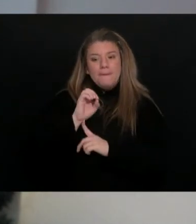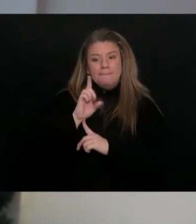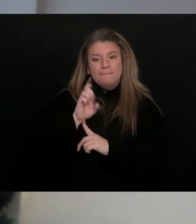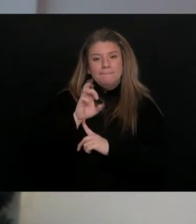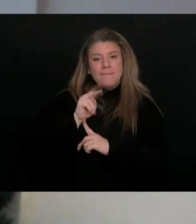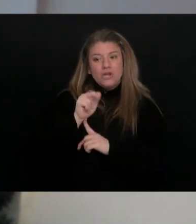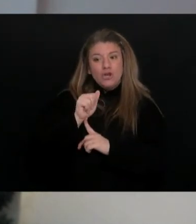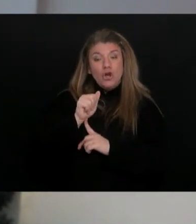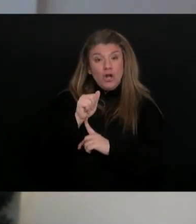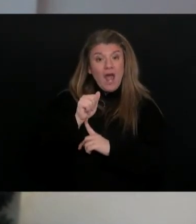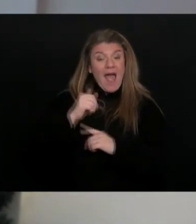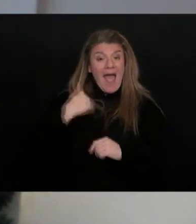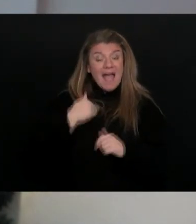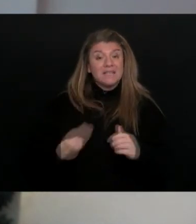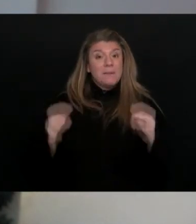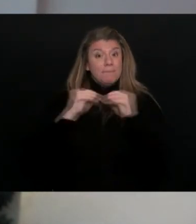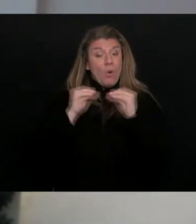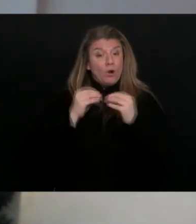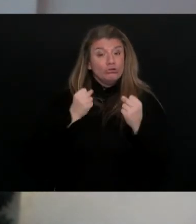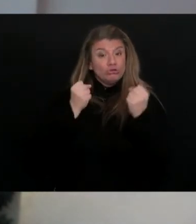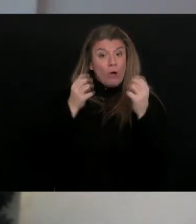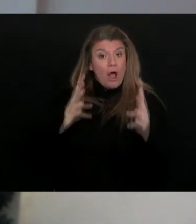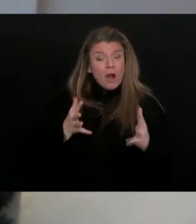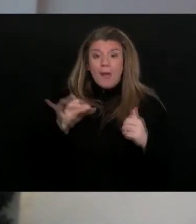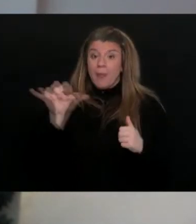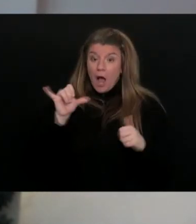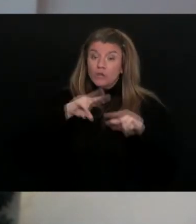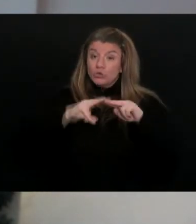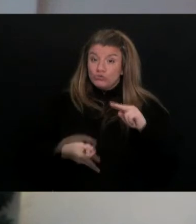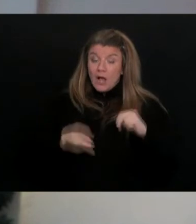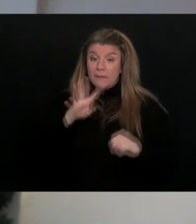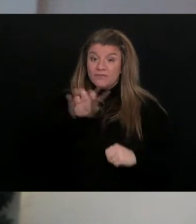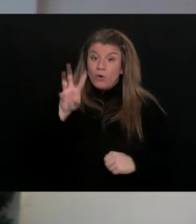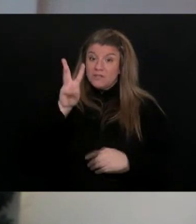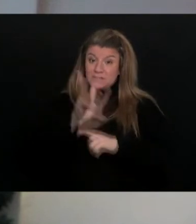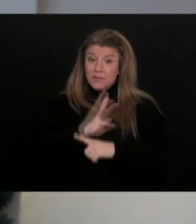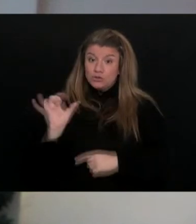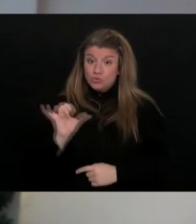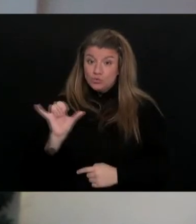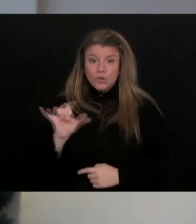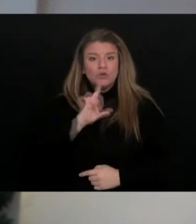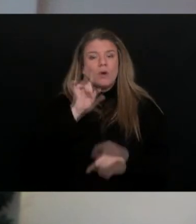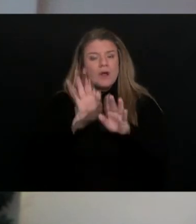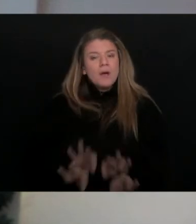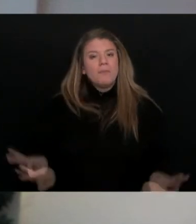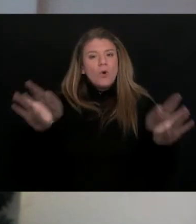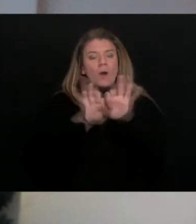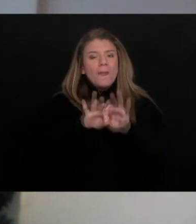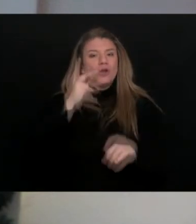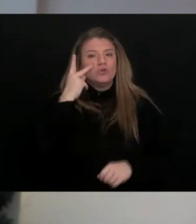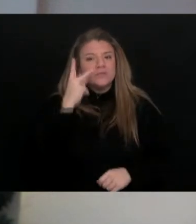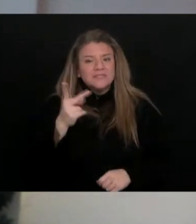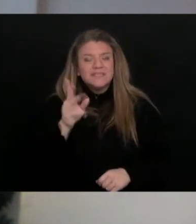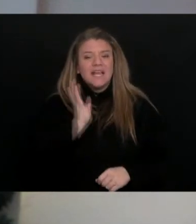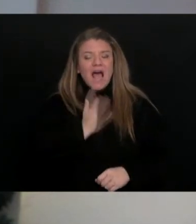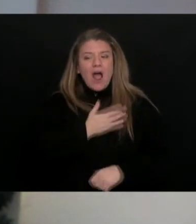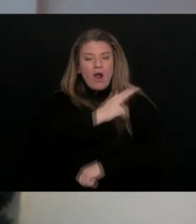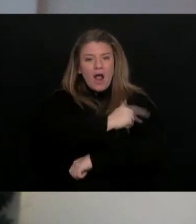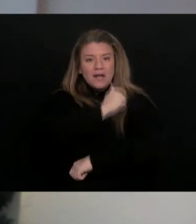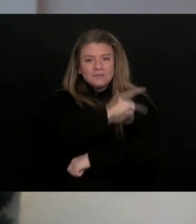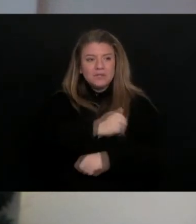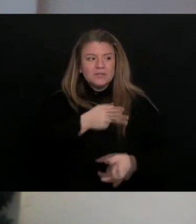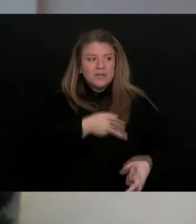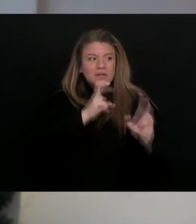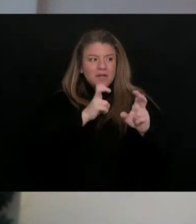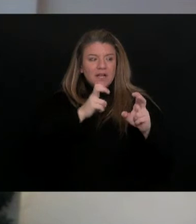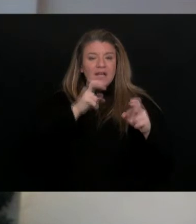tends to drop after 4 and 6 months. So really important, as we see that about a quarter of our hospitalizations are in people that have